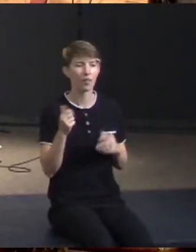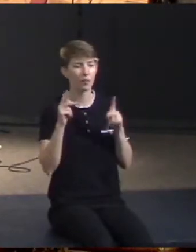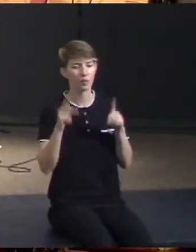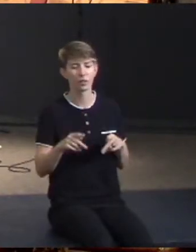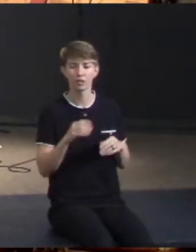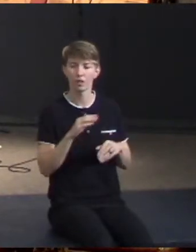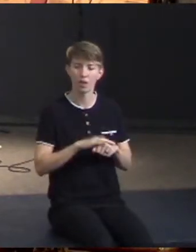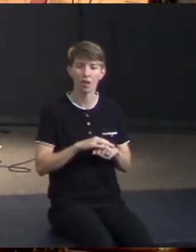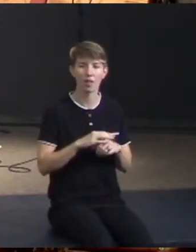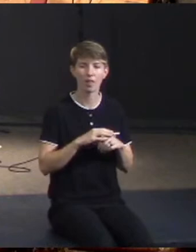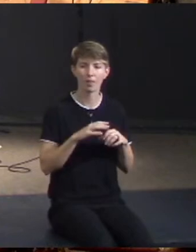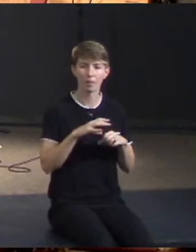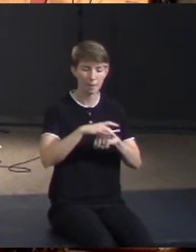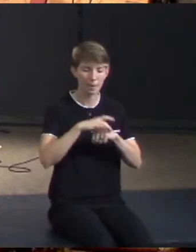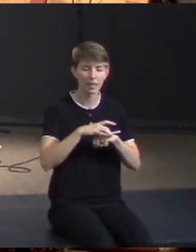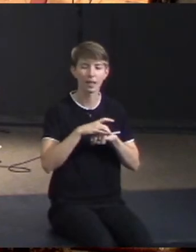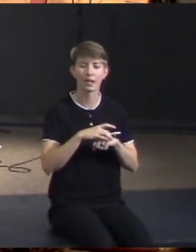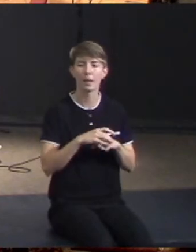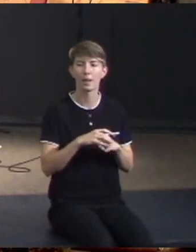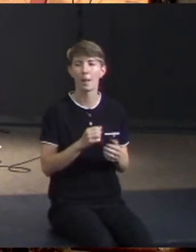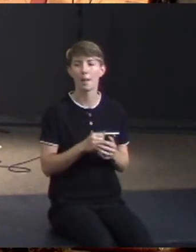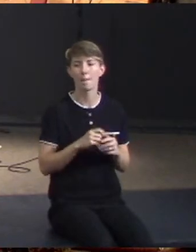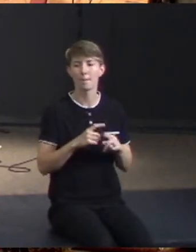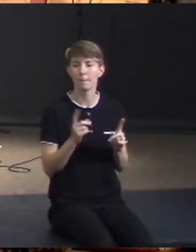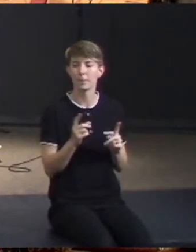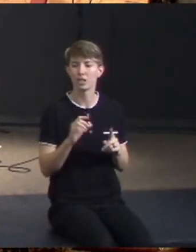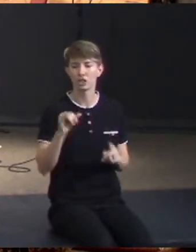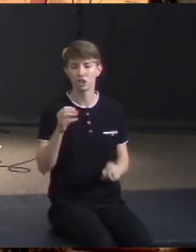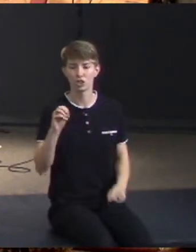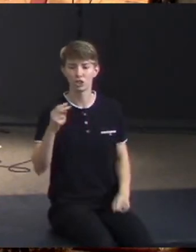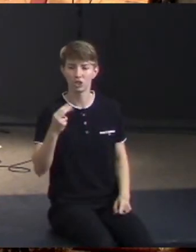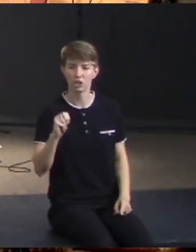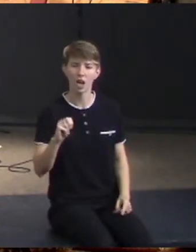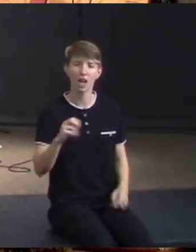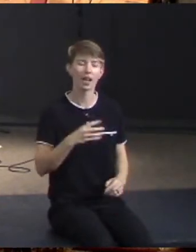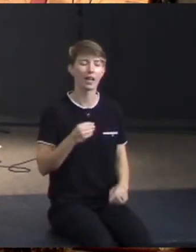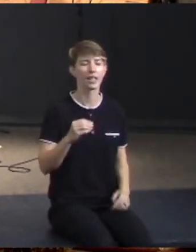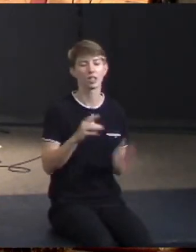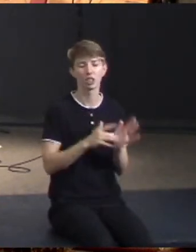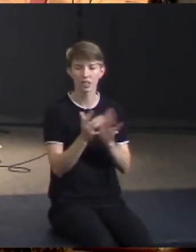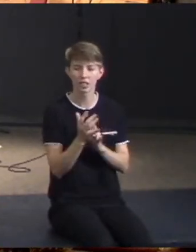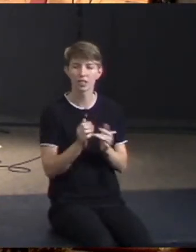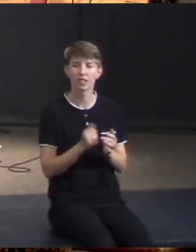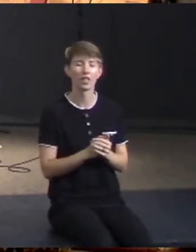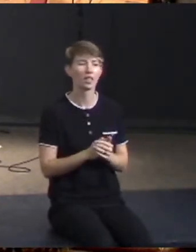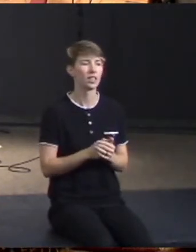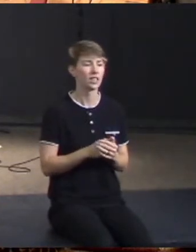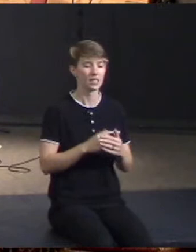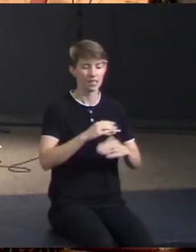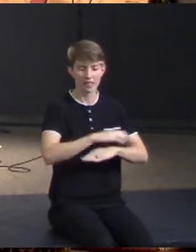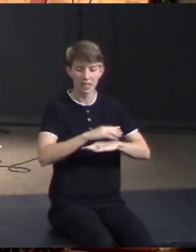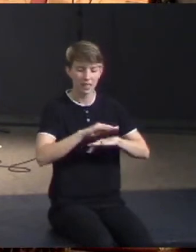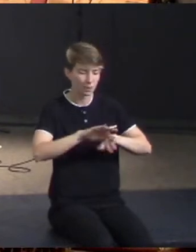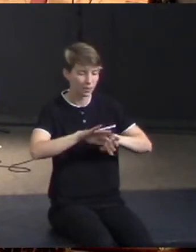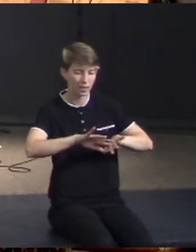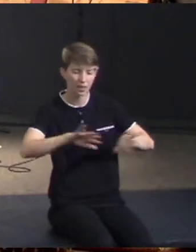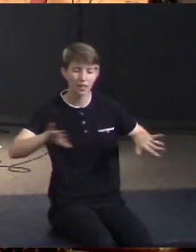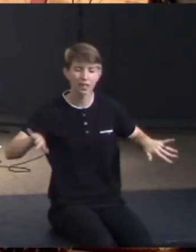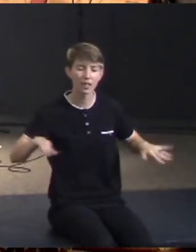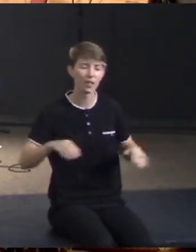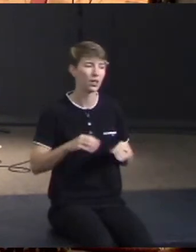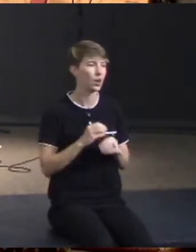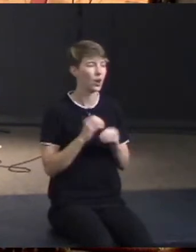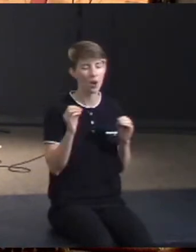it. I mean, it is like the stage has been cleared. No other players are involved, and John and Jesus are there.